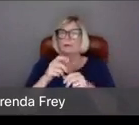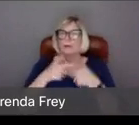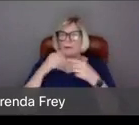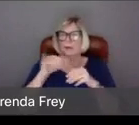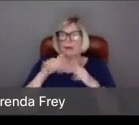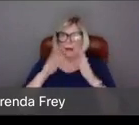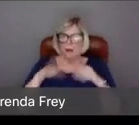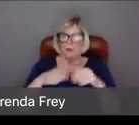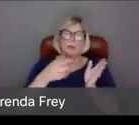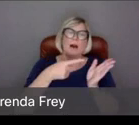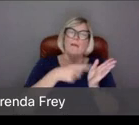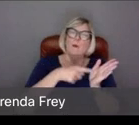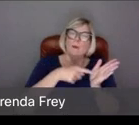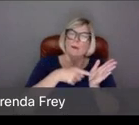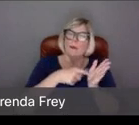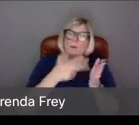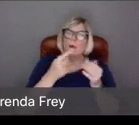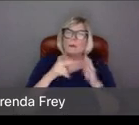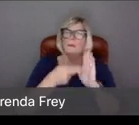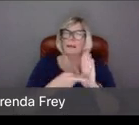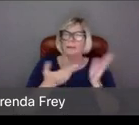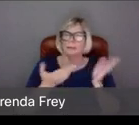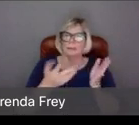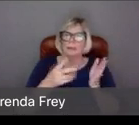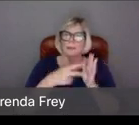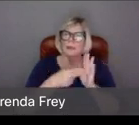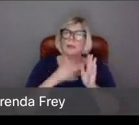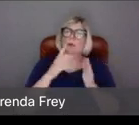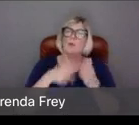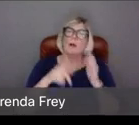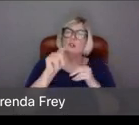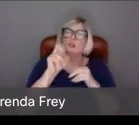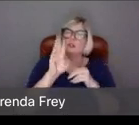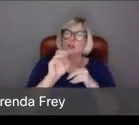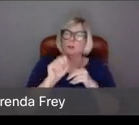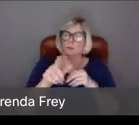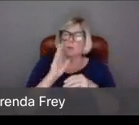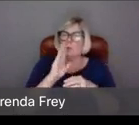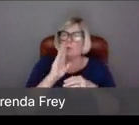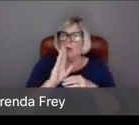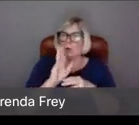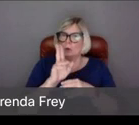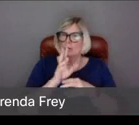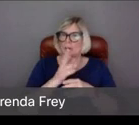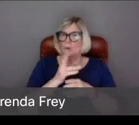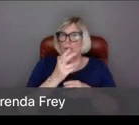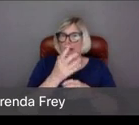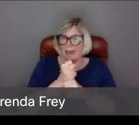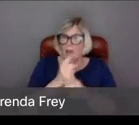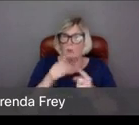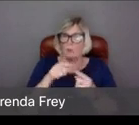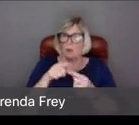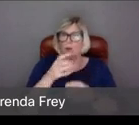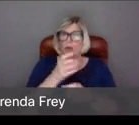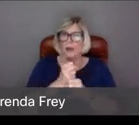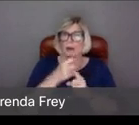about affordability, we're talking about what kind of terms you can get into when you get a mortgage. And sustainability,